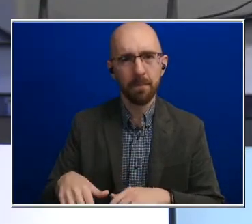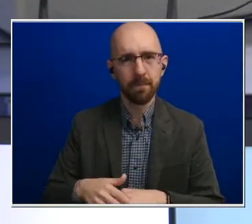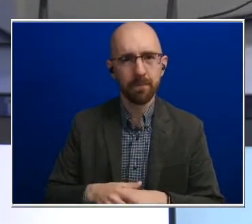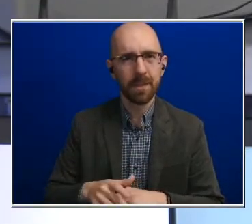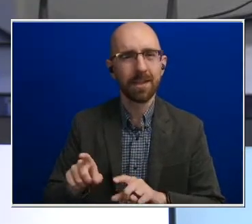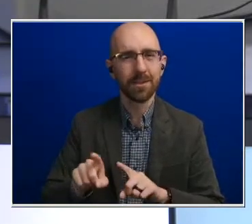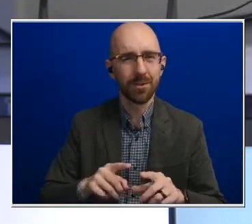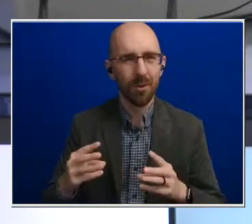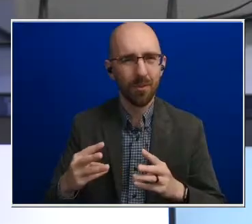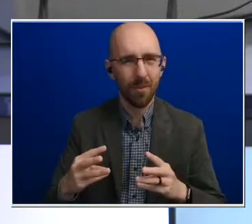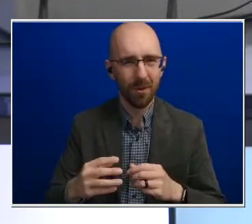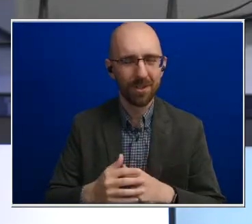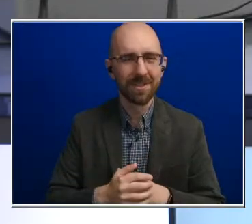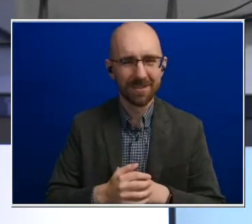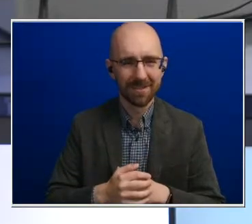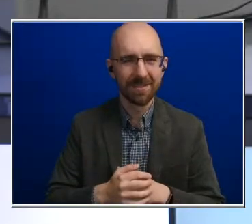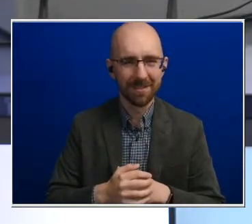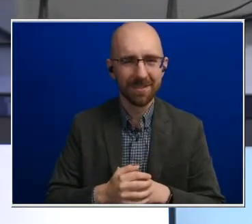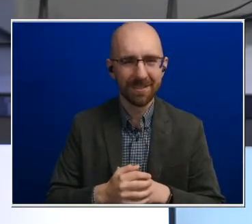here it comes.